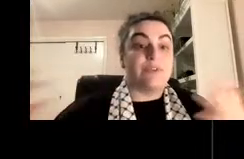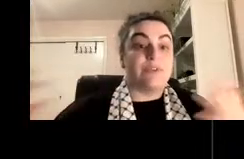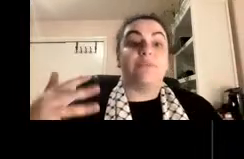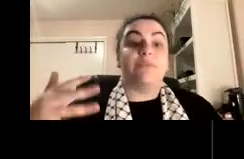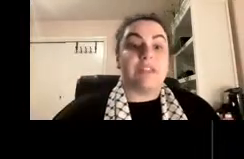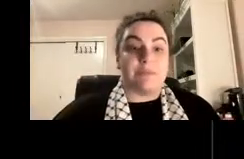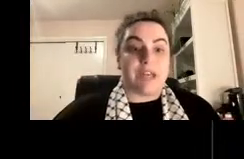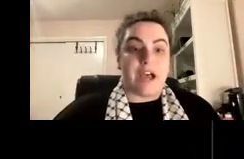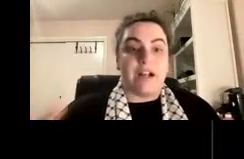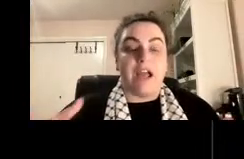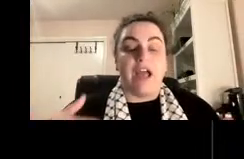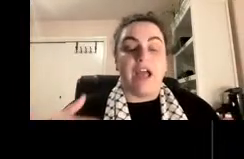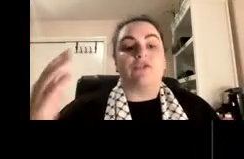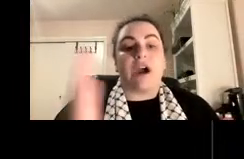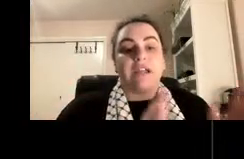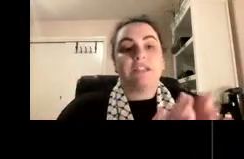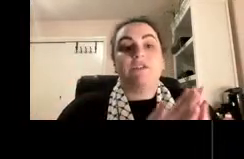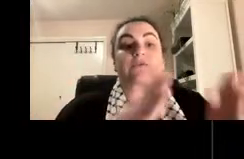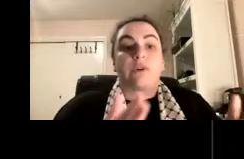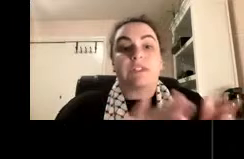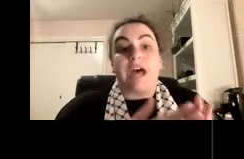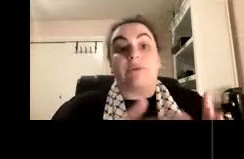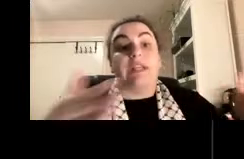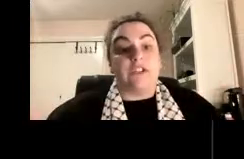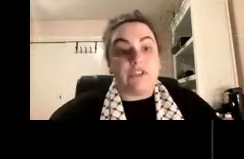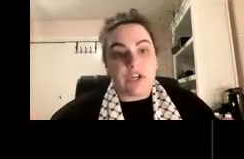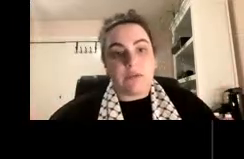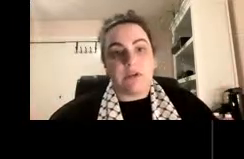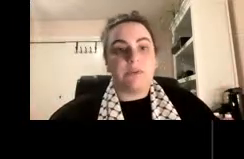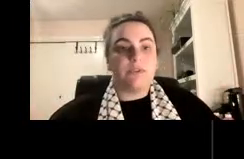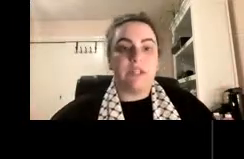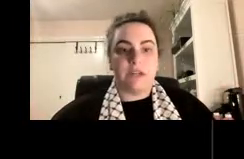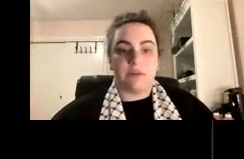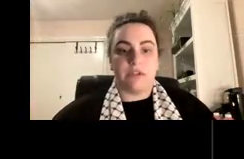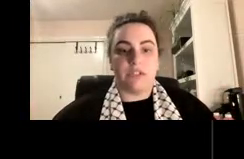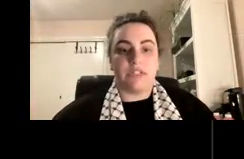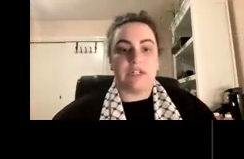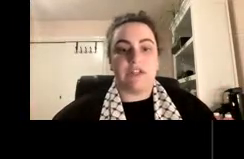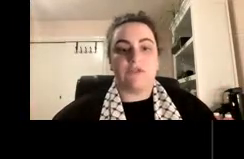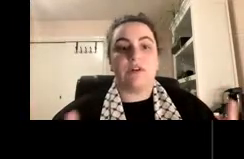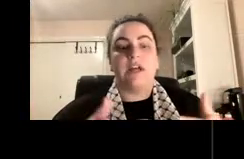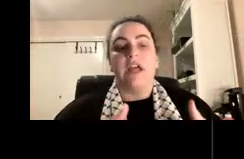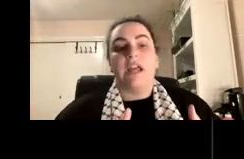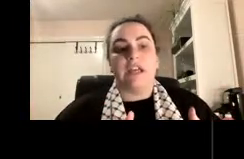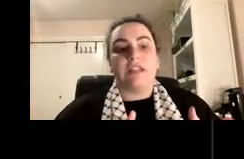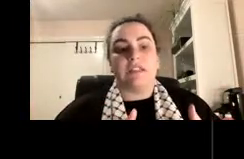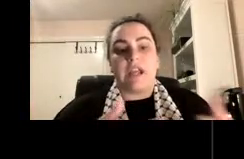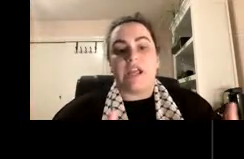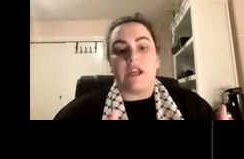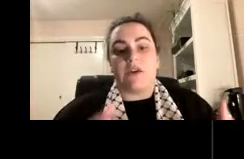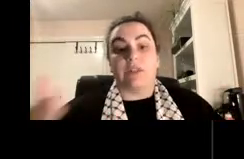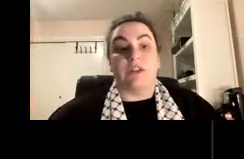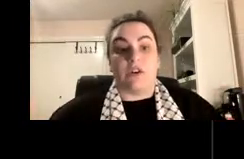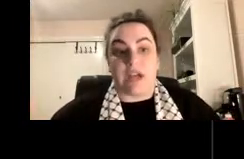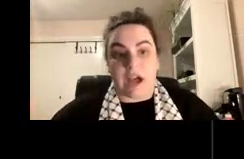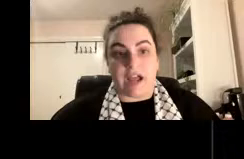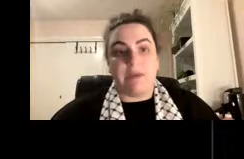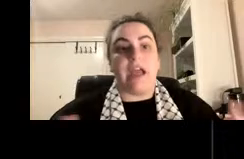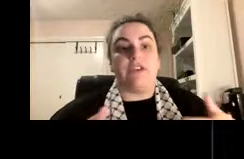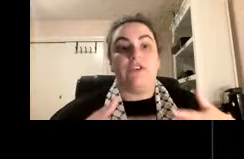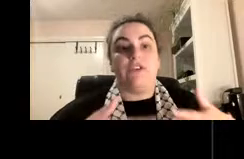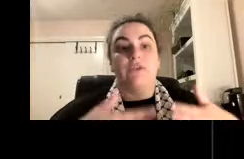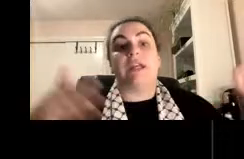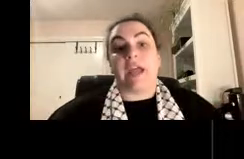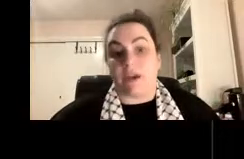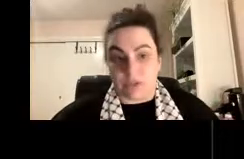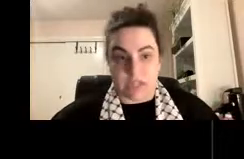we should be on the same side. And trying to divorce that relationship between labor unions and Israel is taking a really long time. And